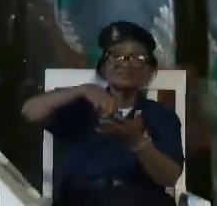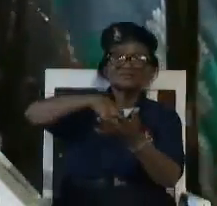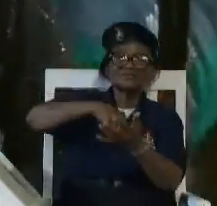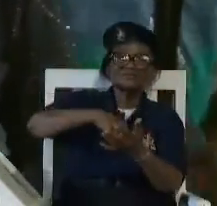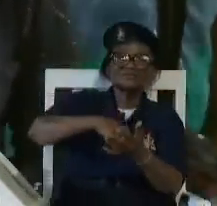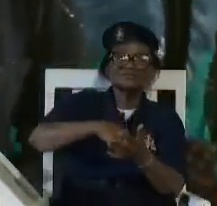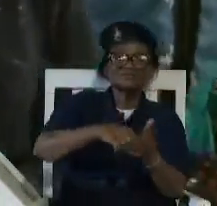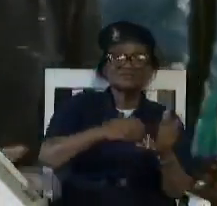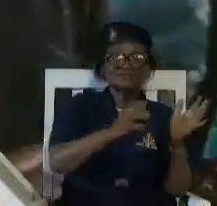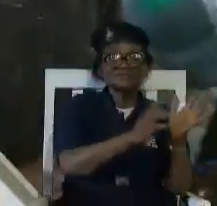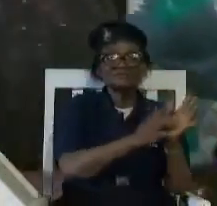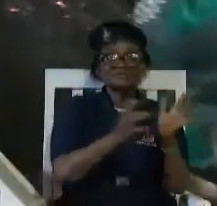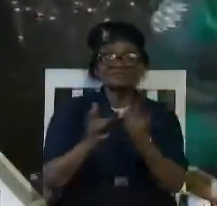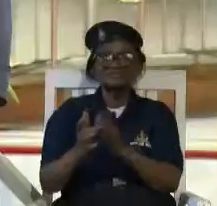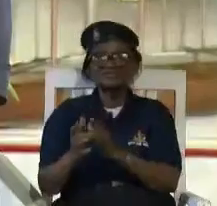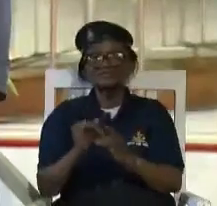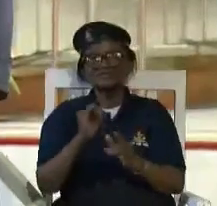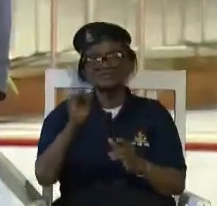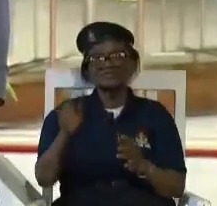Jesus is Alpha,